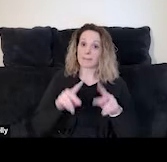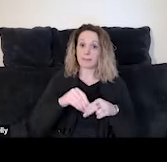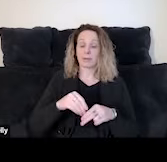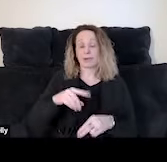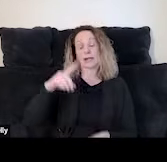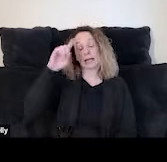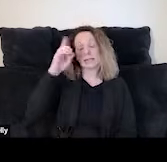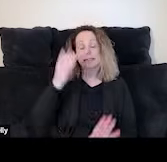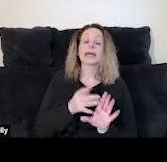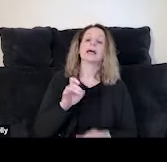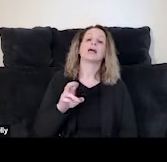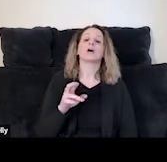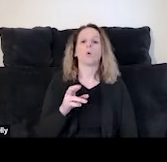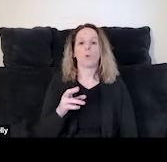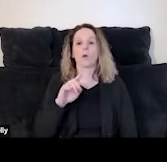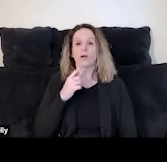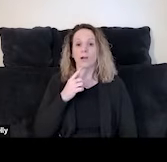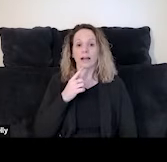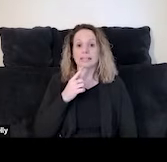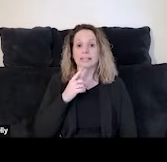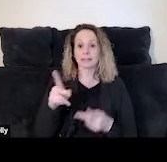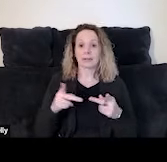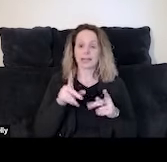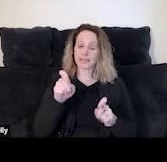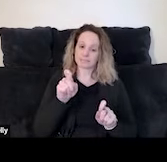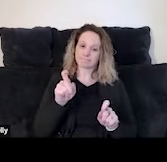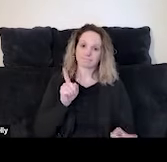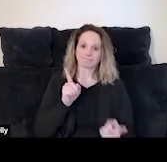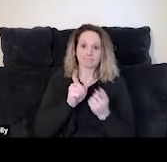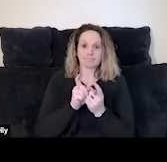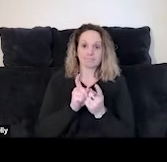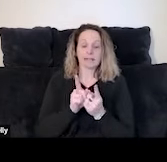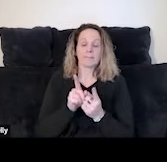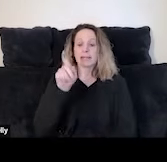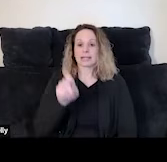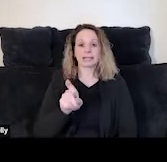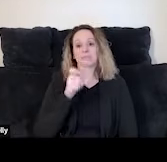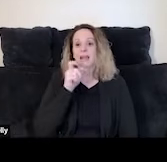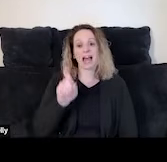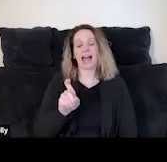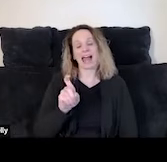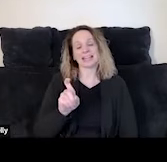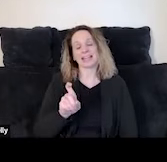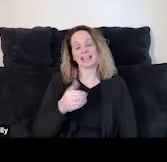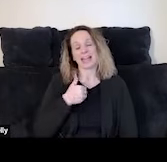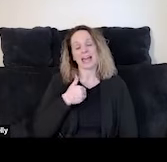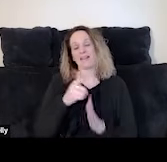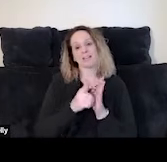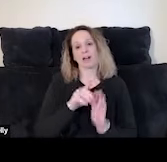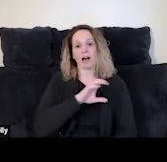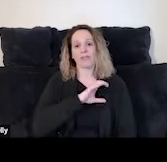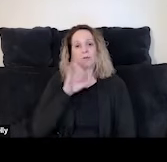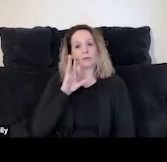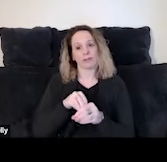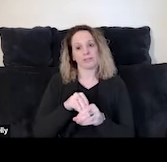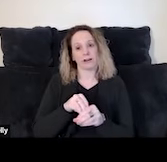or addiction crisis to have a place to go that could meet that need without a law enforcement involvement, without a child protective services